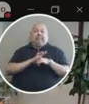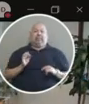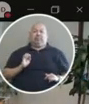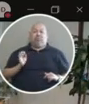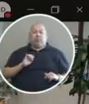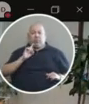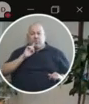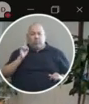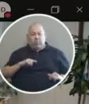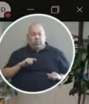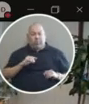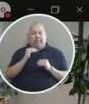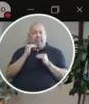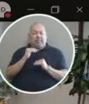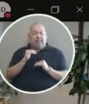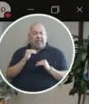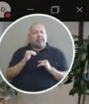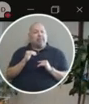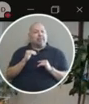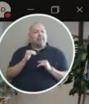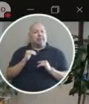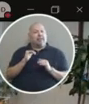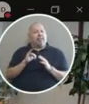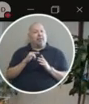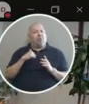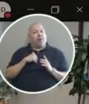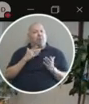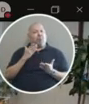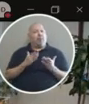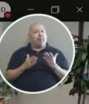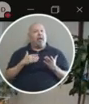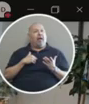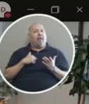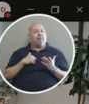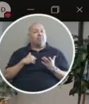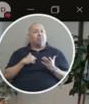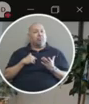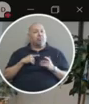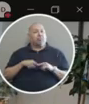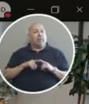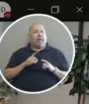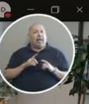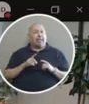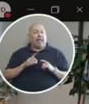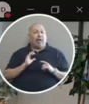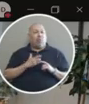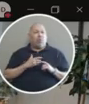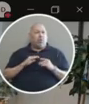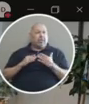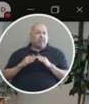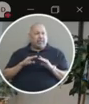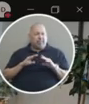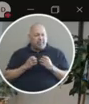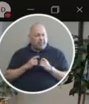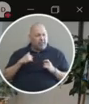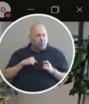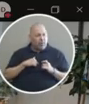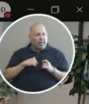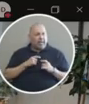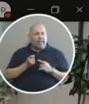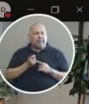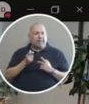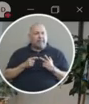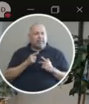emergency order constraints and the limitations we are probably going to have to impose on our charter committee, I move that we